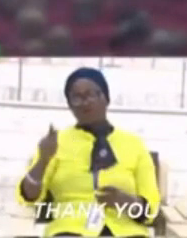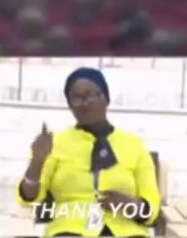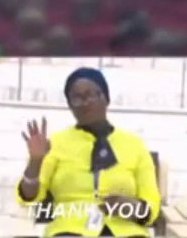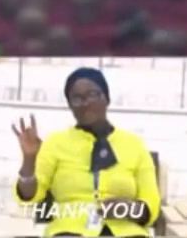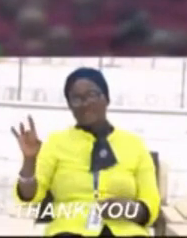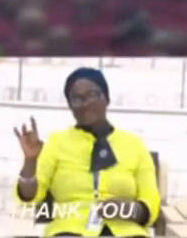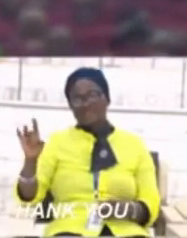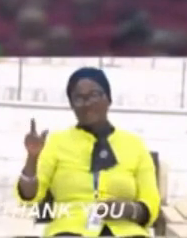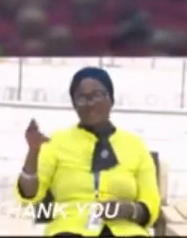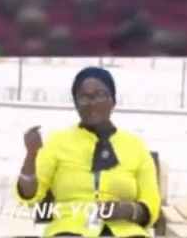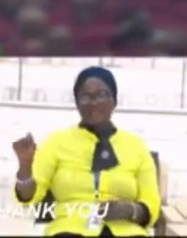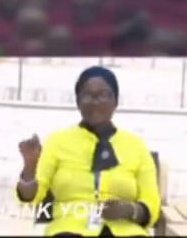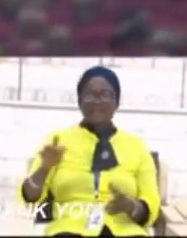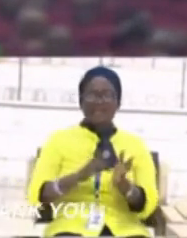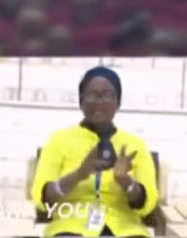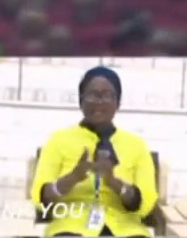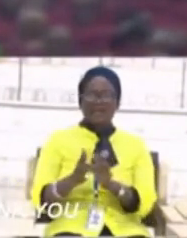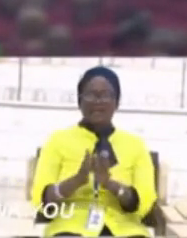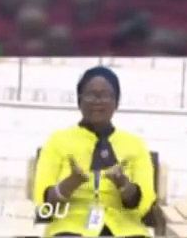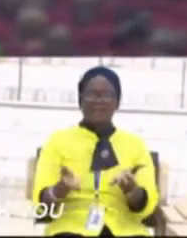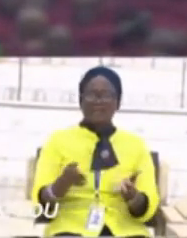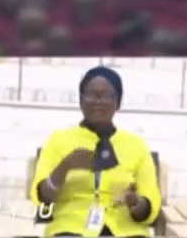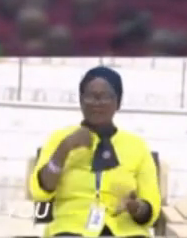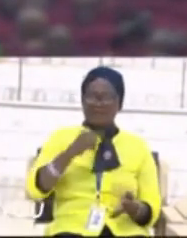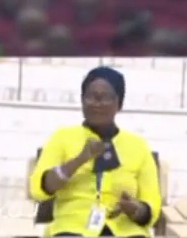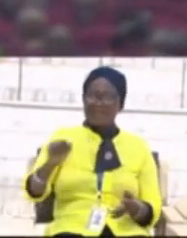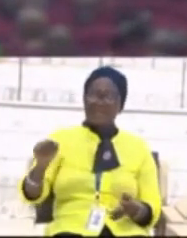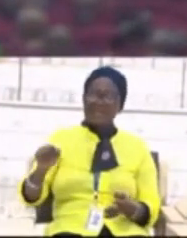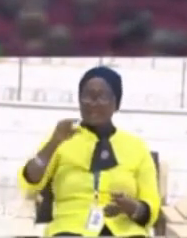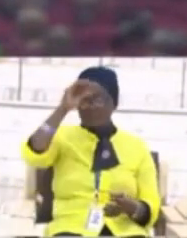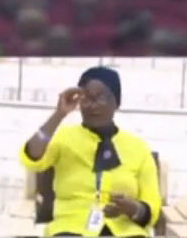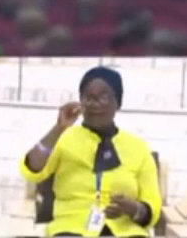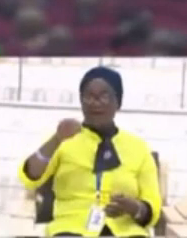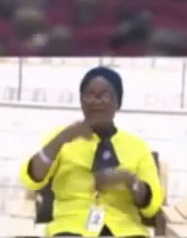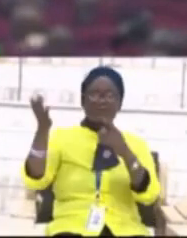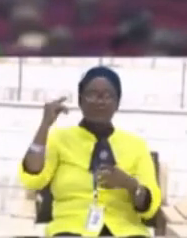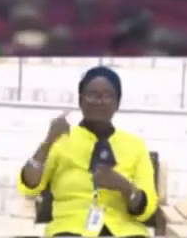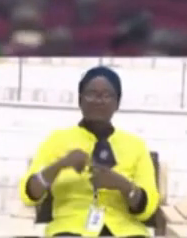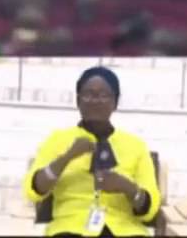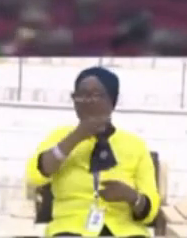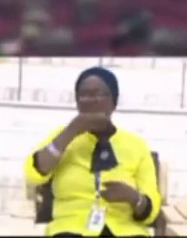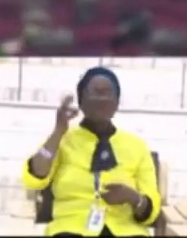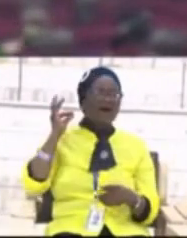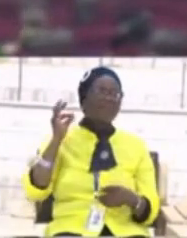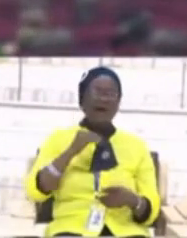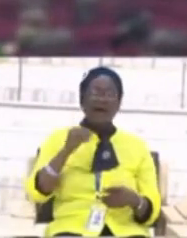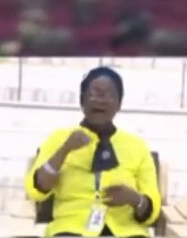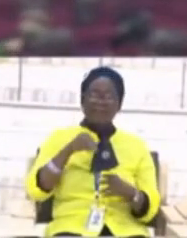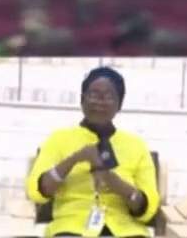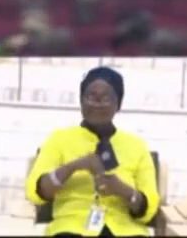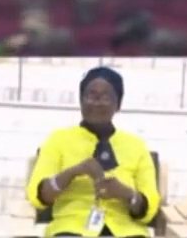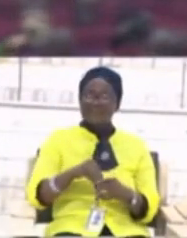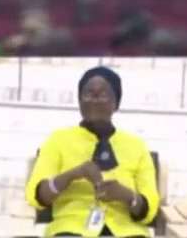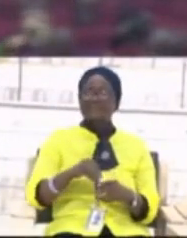says, a man went to his field. He planted some very beautiful seed. But when the